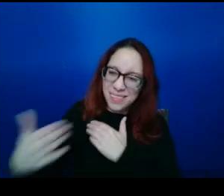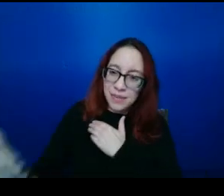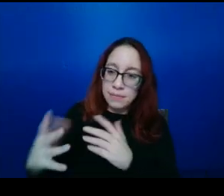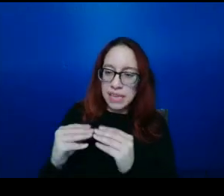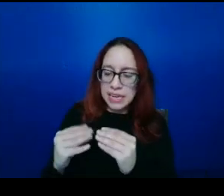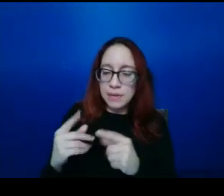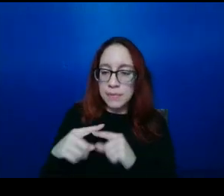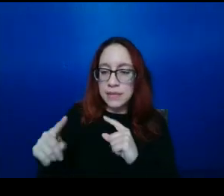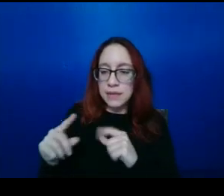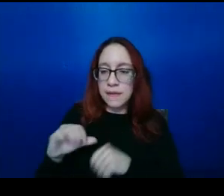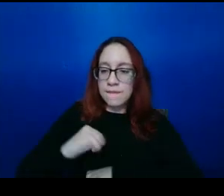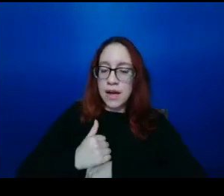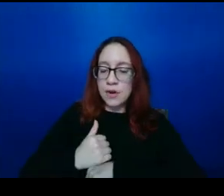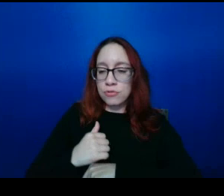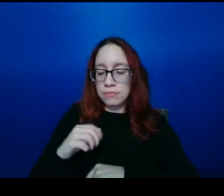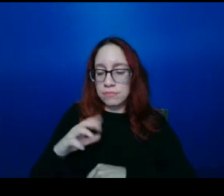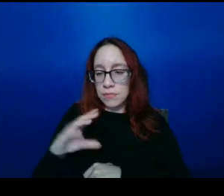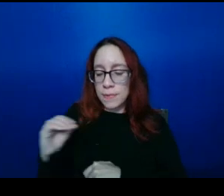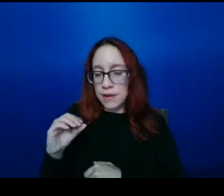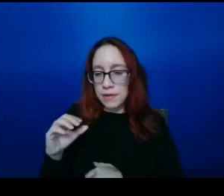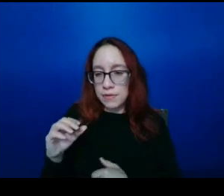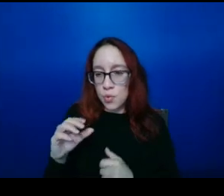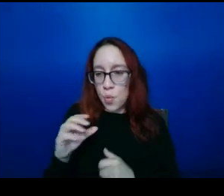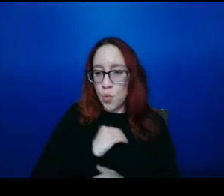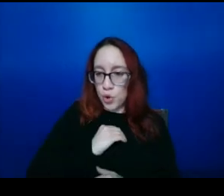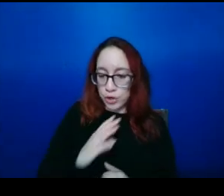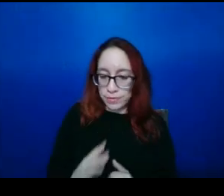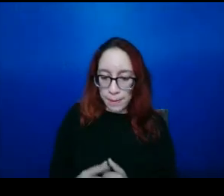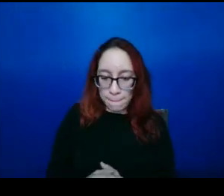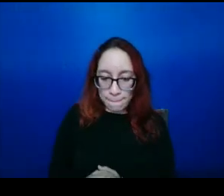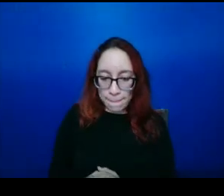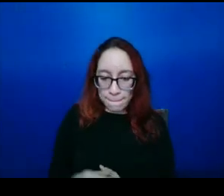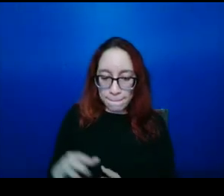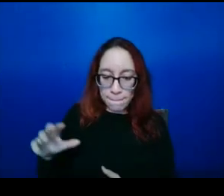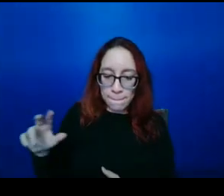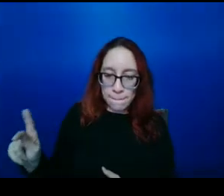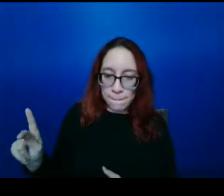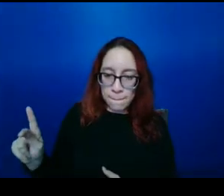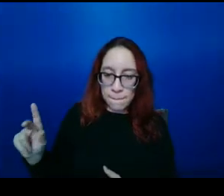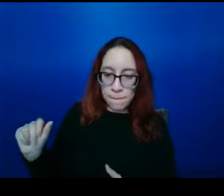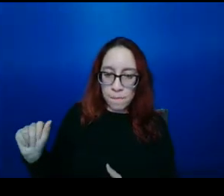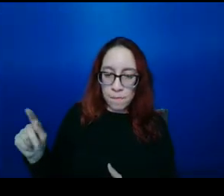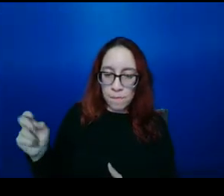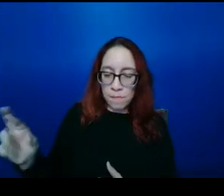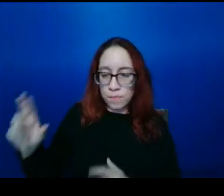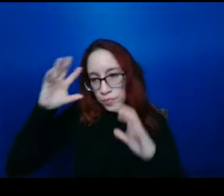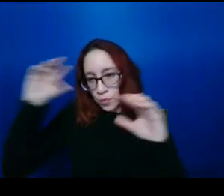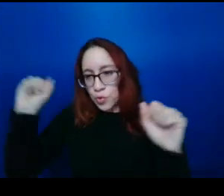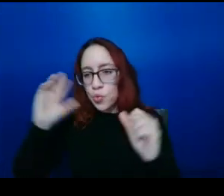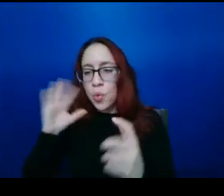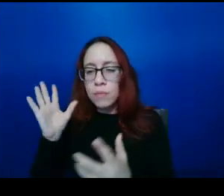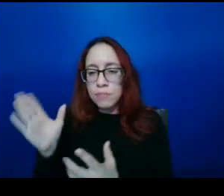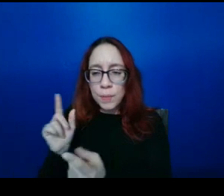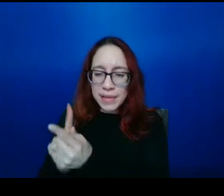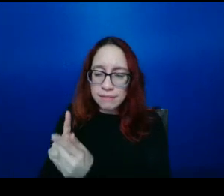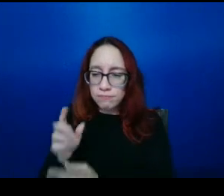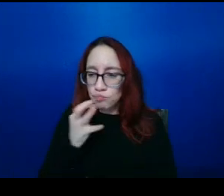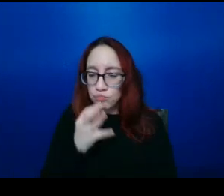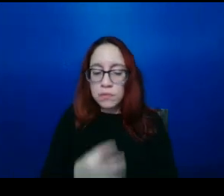the founder and owner of Time Equities. Mr. Cantor, who's the president, you'll meet them in due